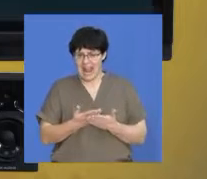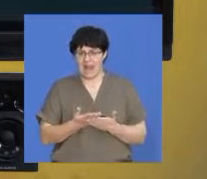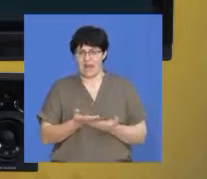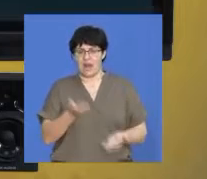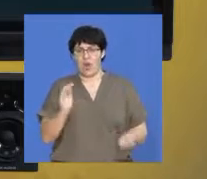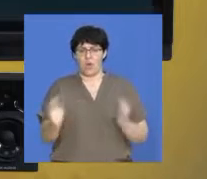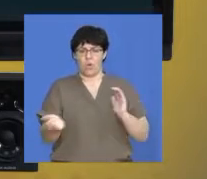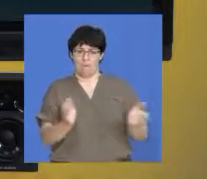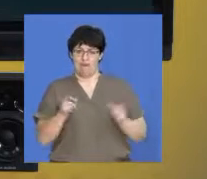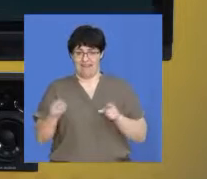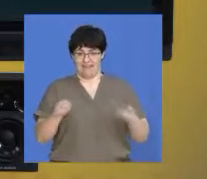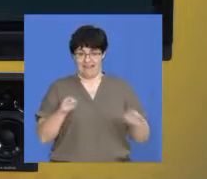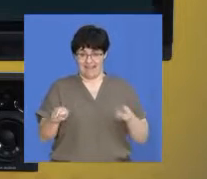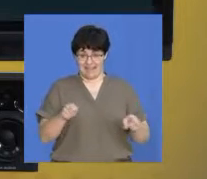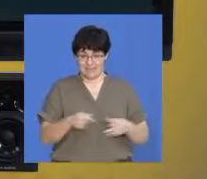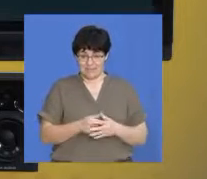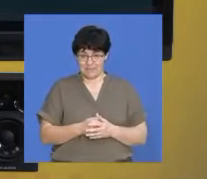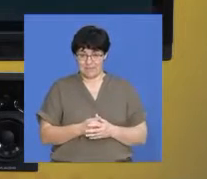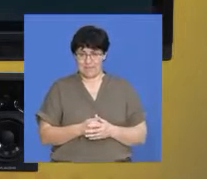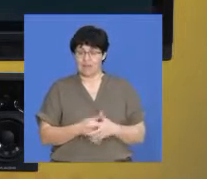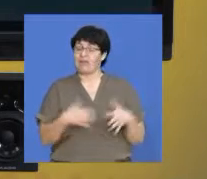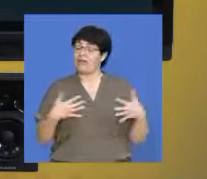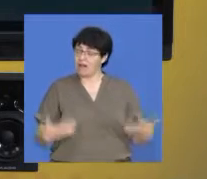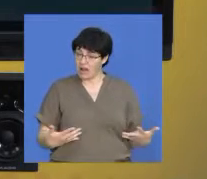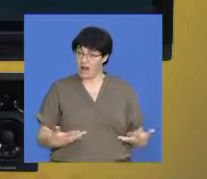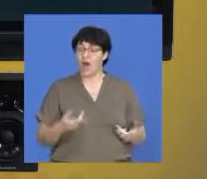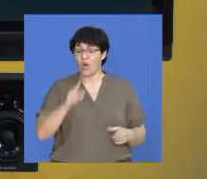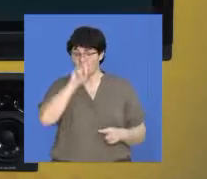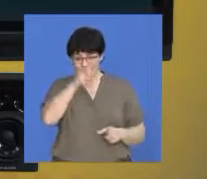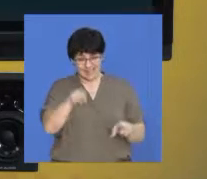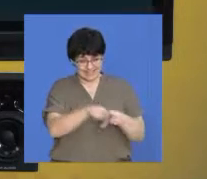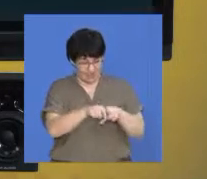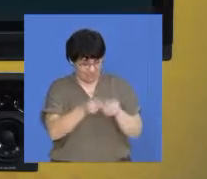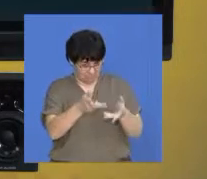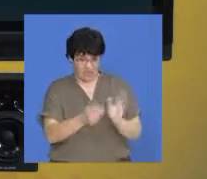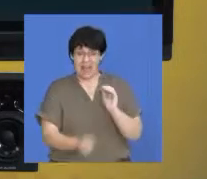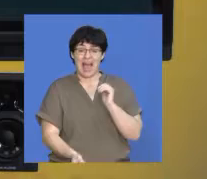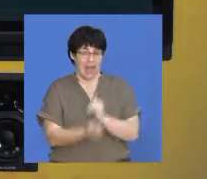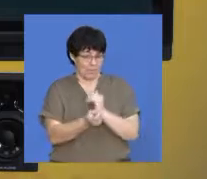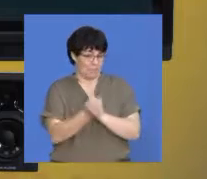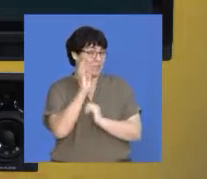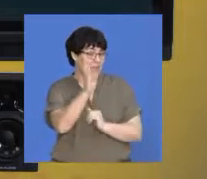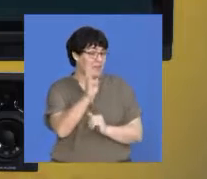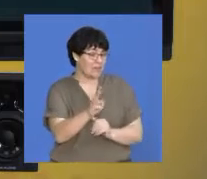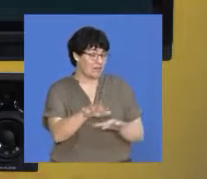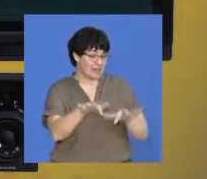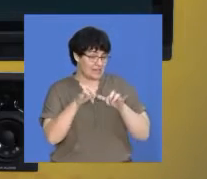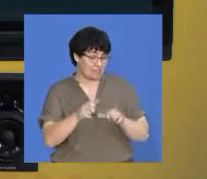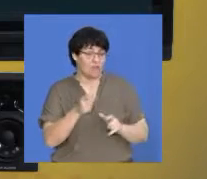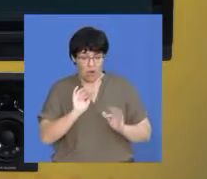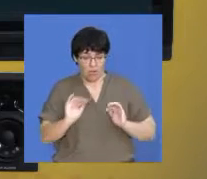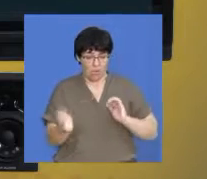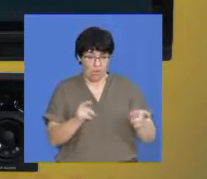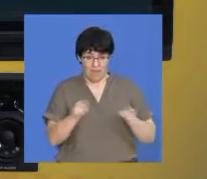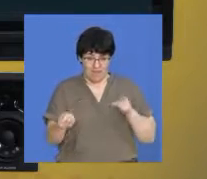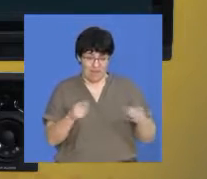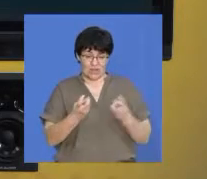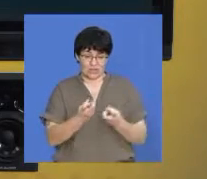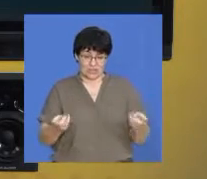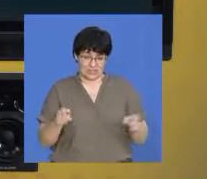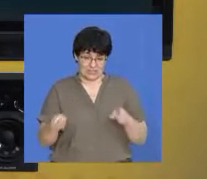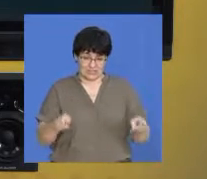compare the different sources. You are very likely to get a question like that in your exam, where you're asked to compare the different